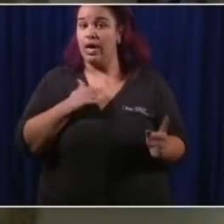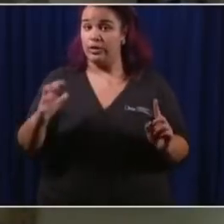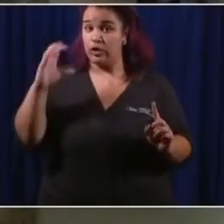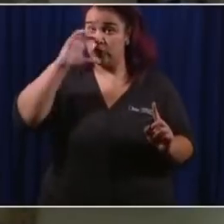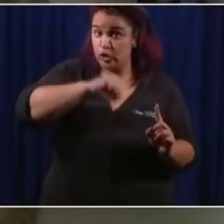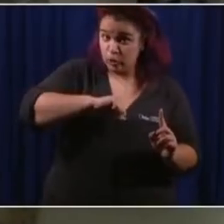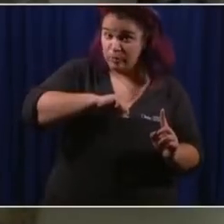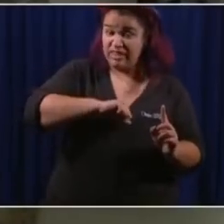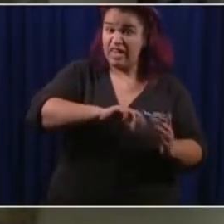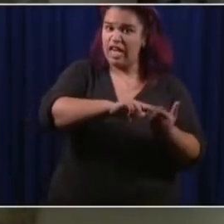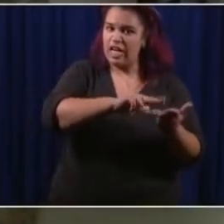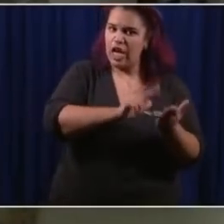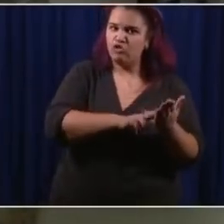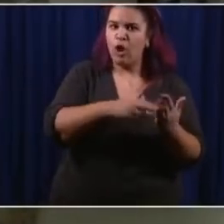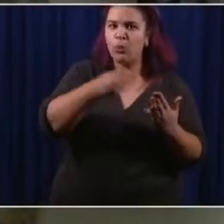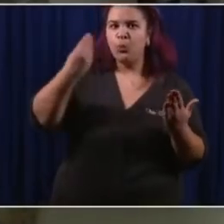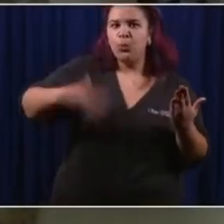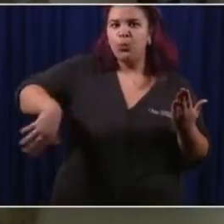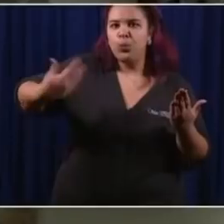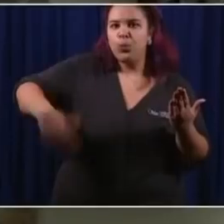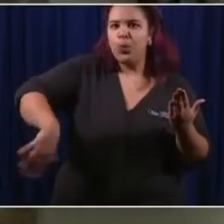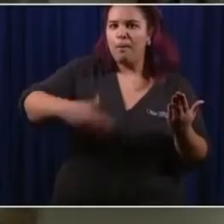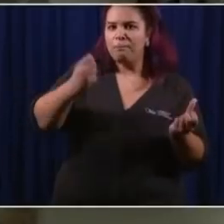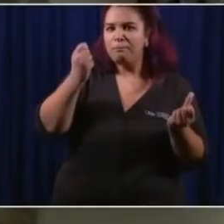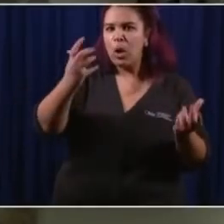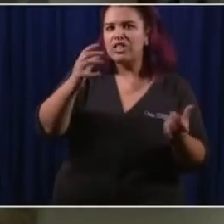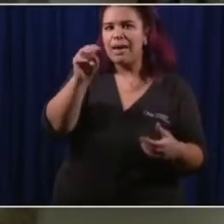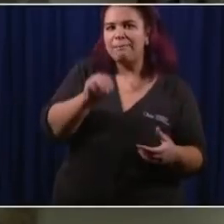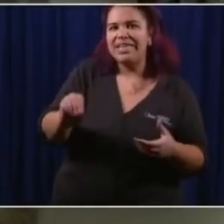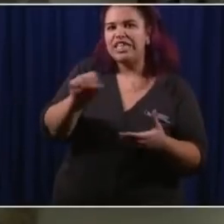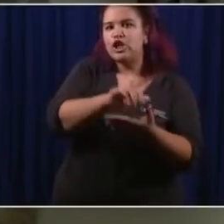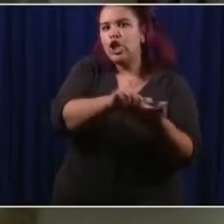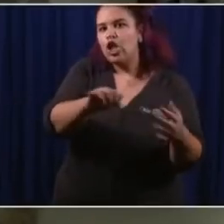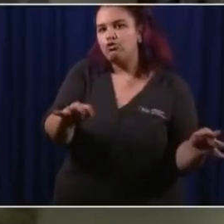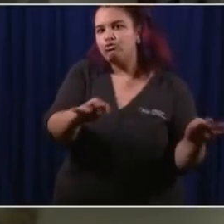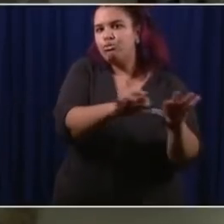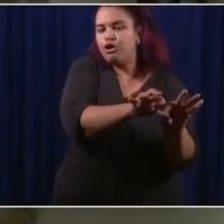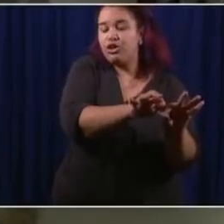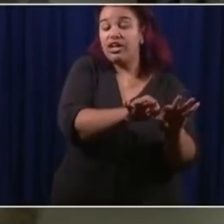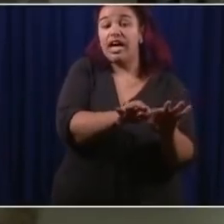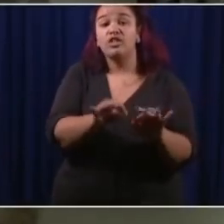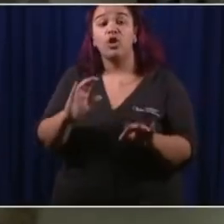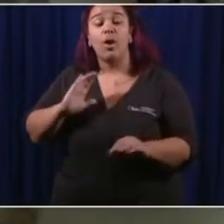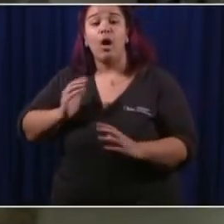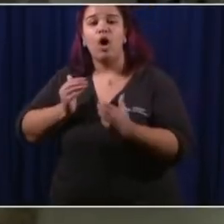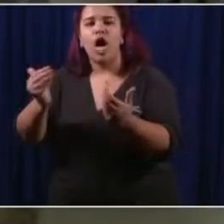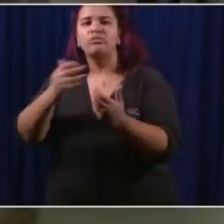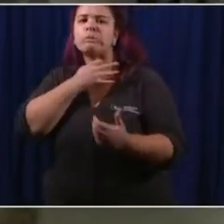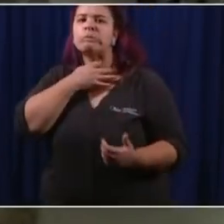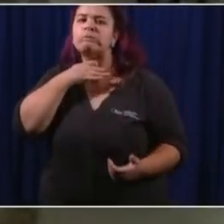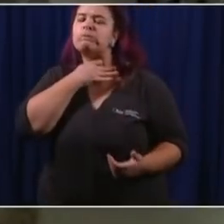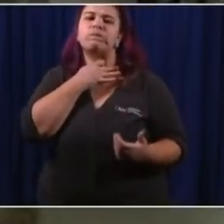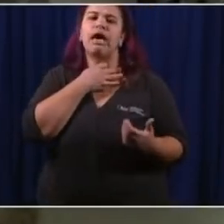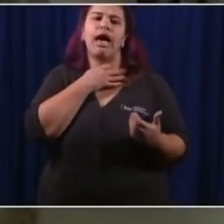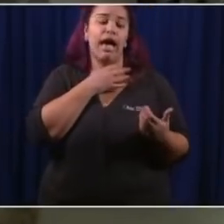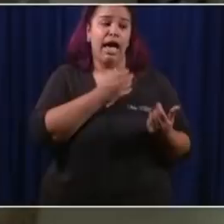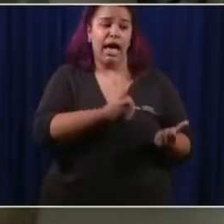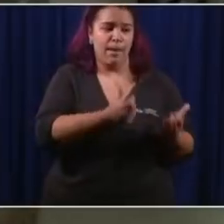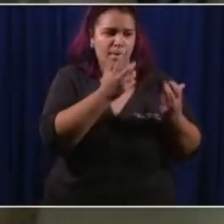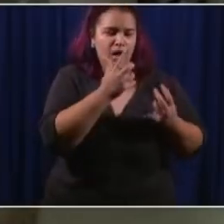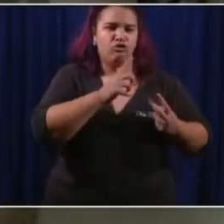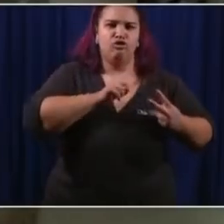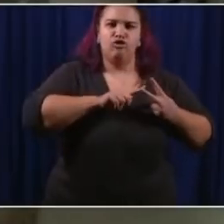multi-million-dollar contract, and our audience is interested in understanding the length and value of that deal. So, Governor, how much have we paid Partners